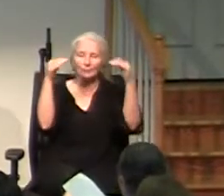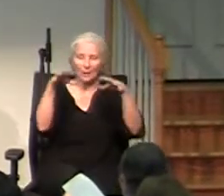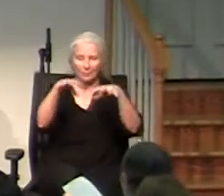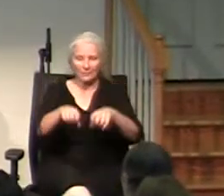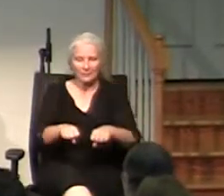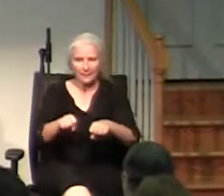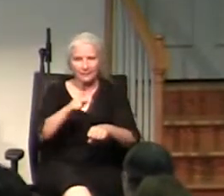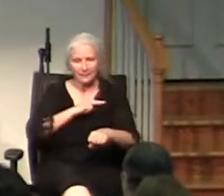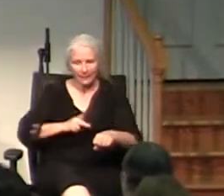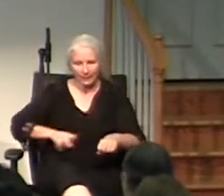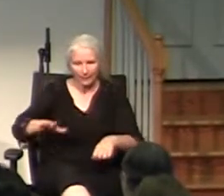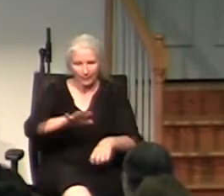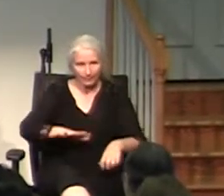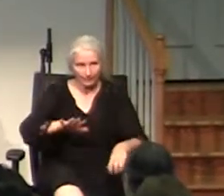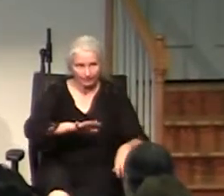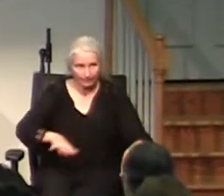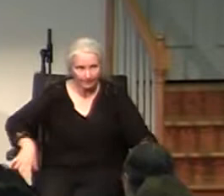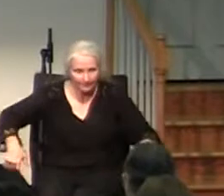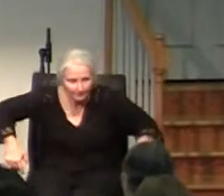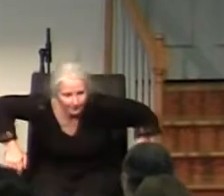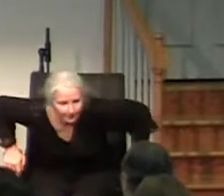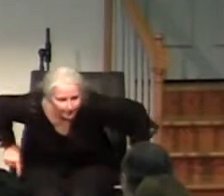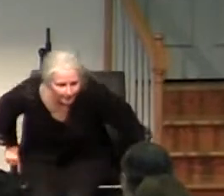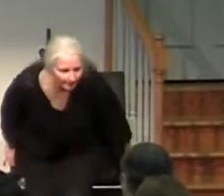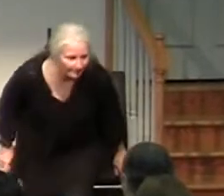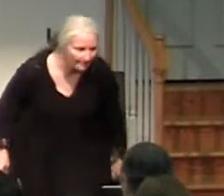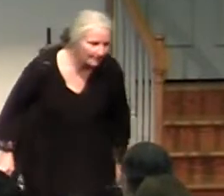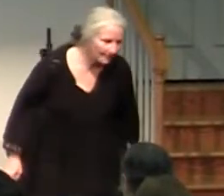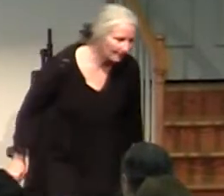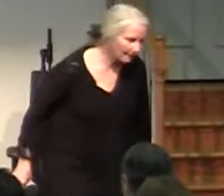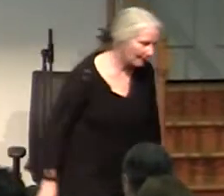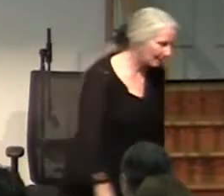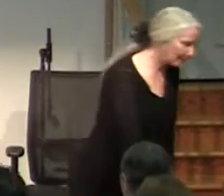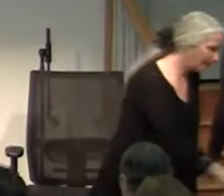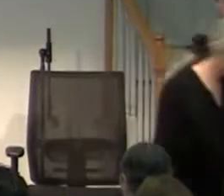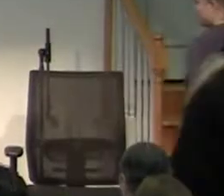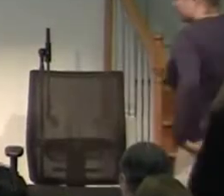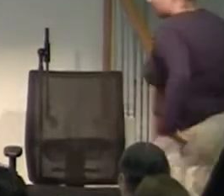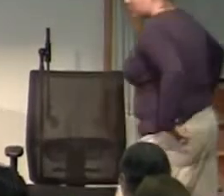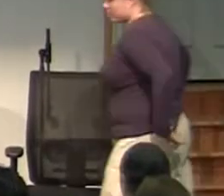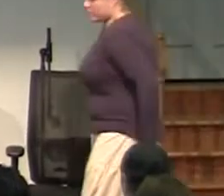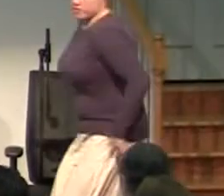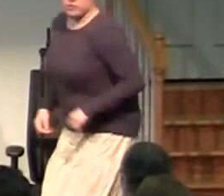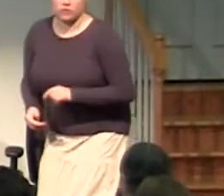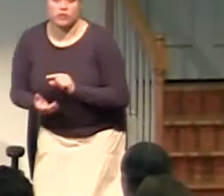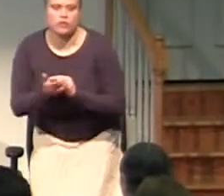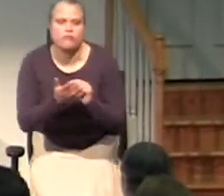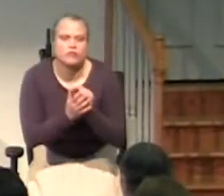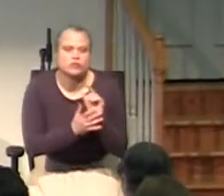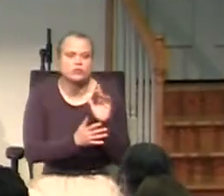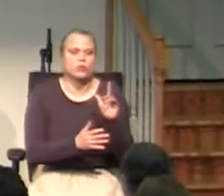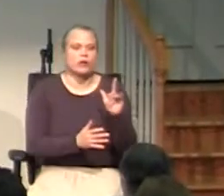we'll drop down to verses 25 and 26. Maybe before we get, 25 and 26.